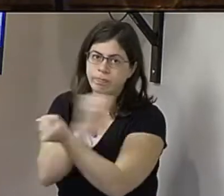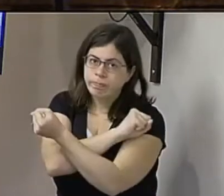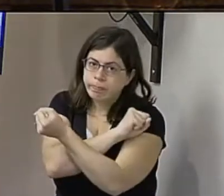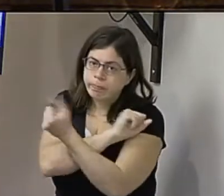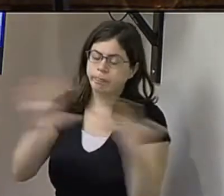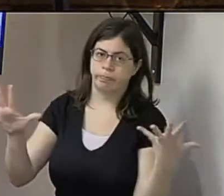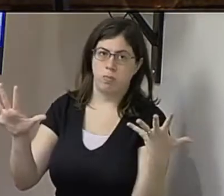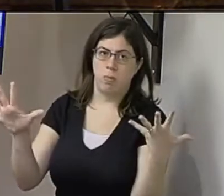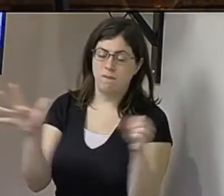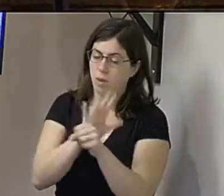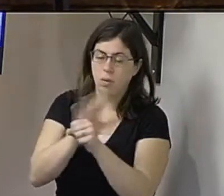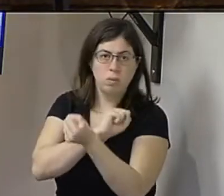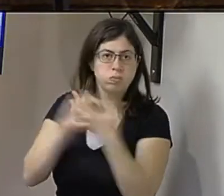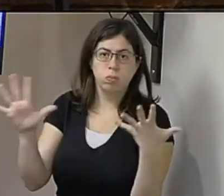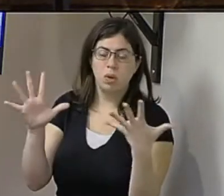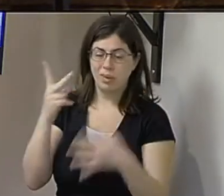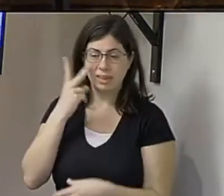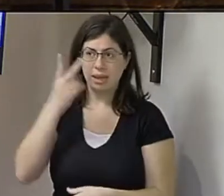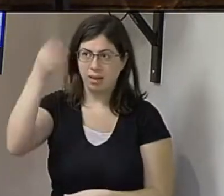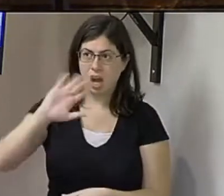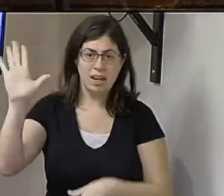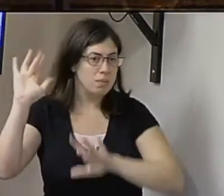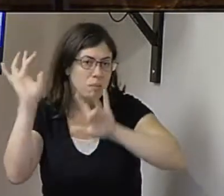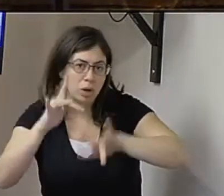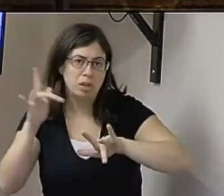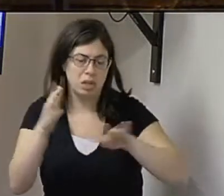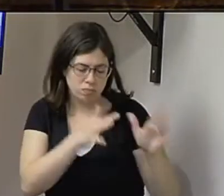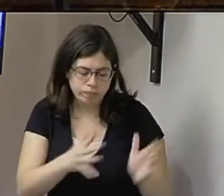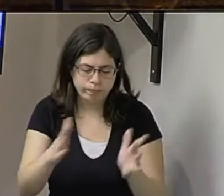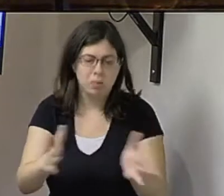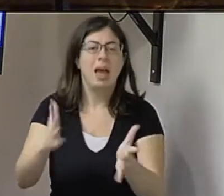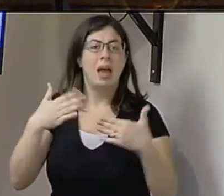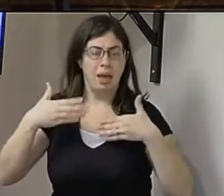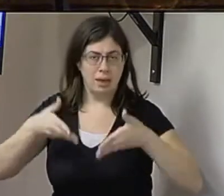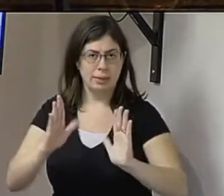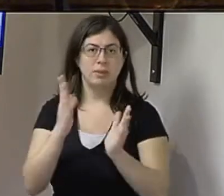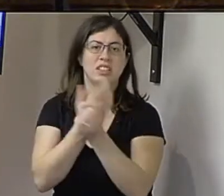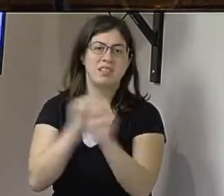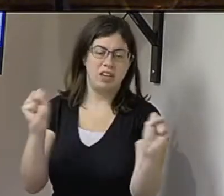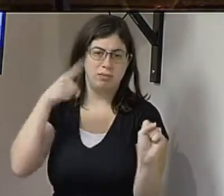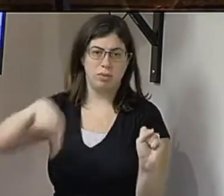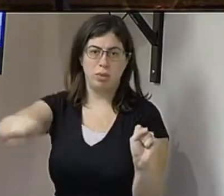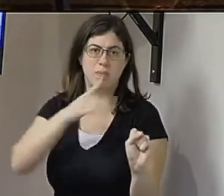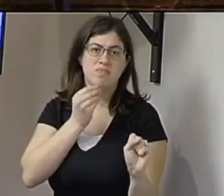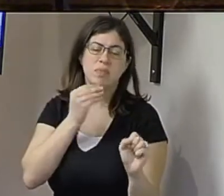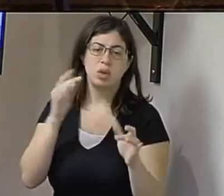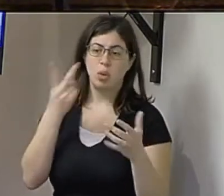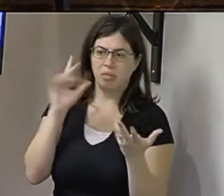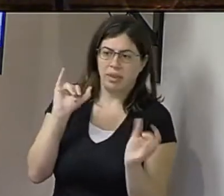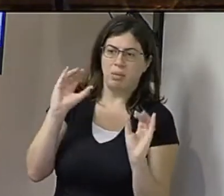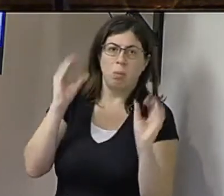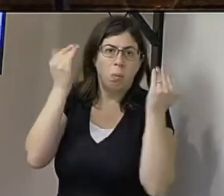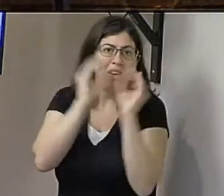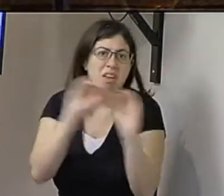out. And we're going to watch as God's mercy and providence provides a way of salvation for them when it looks like there's no hope